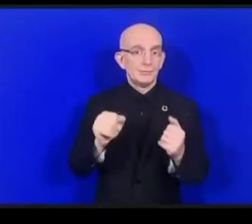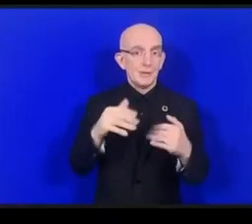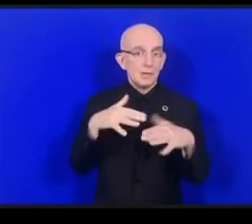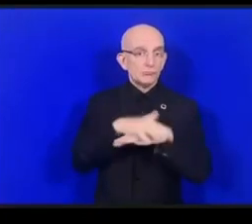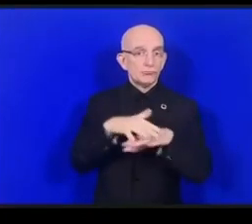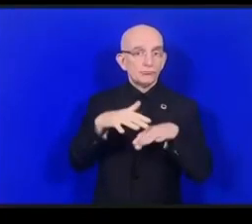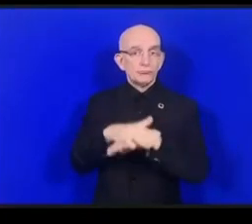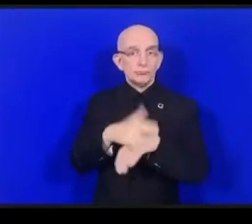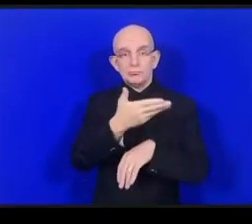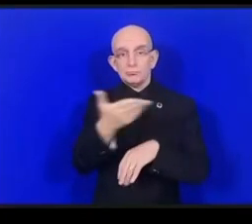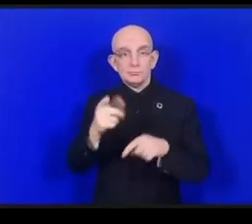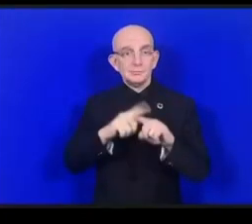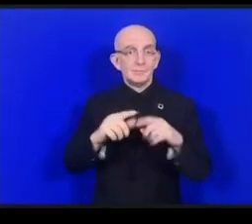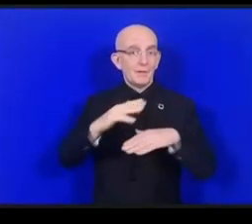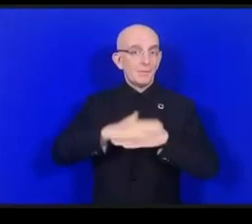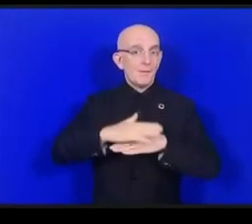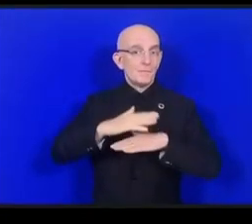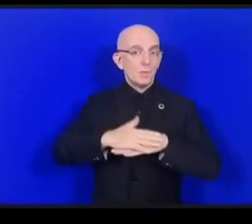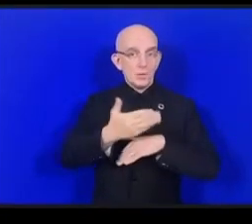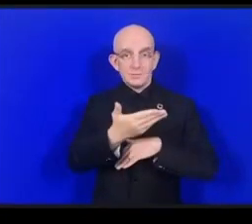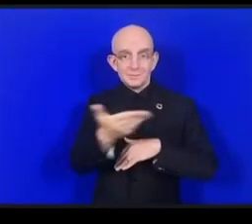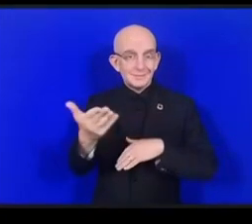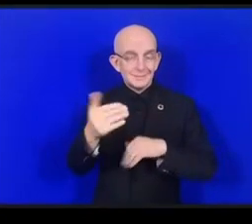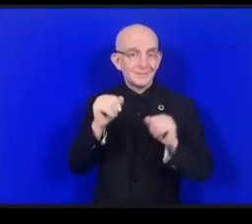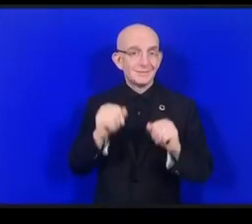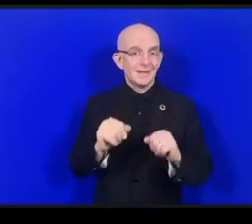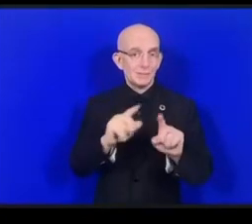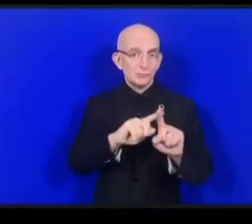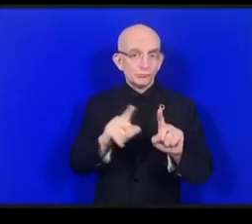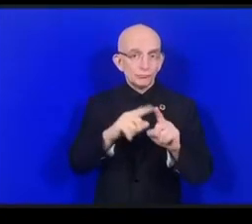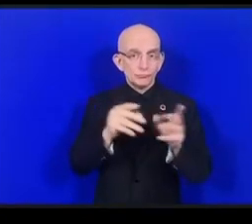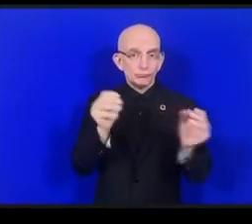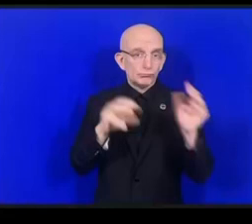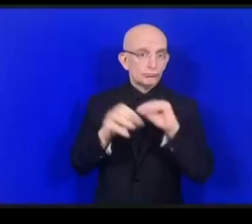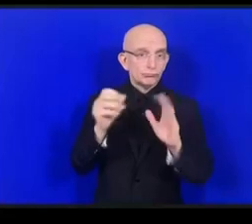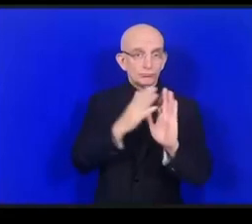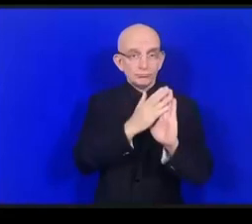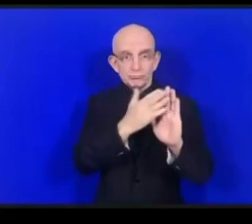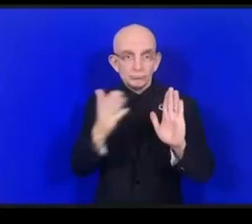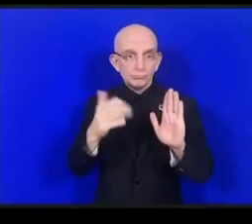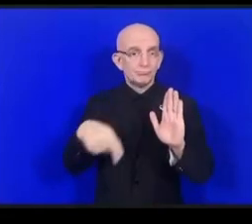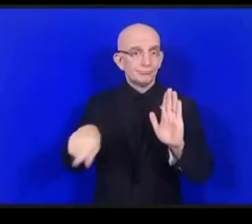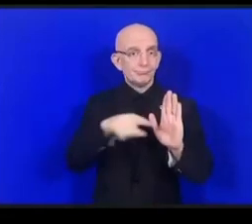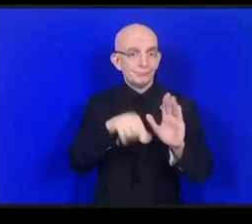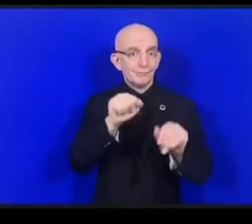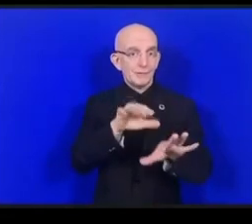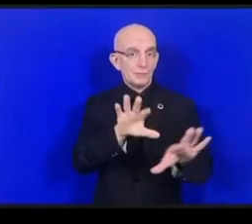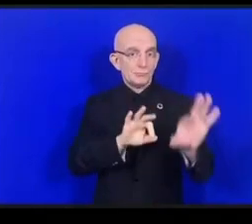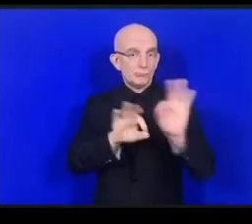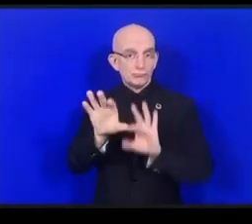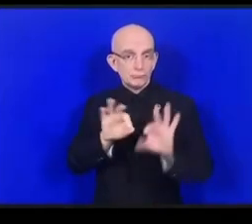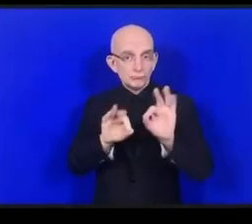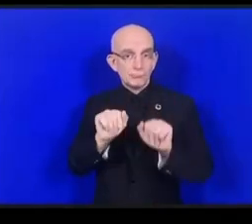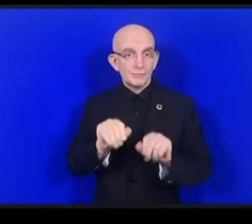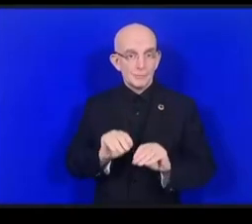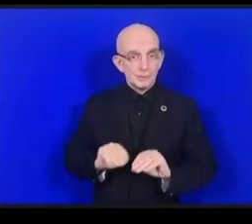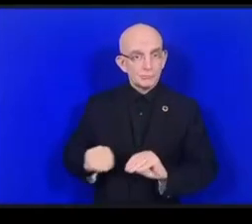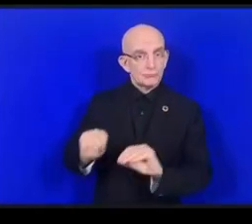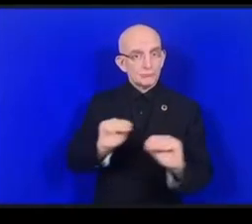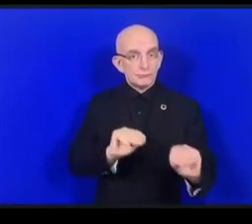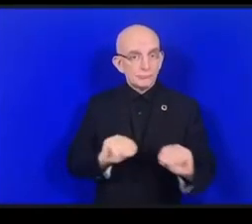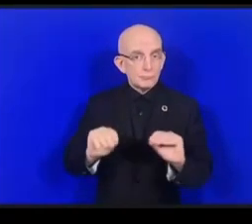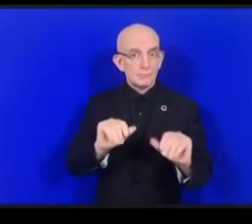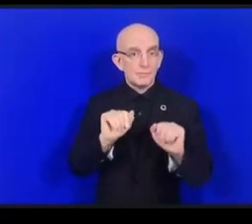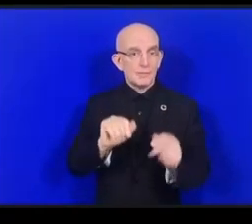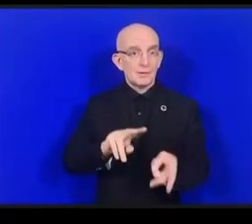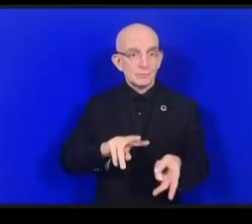well-described, pedagogically sound, and transformational. So what this means when we talk about the acceleration of the SDGs, well, for